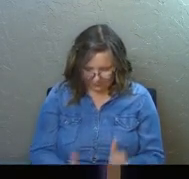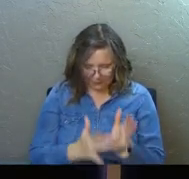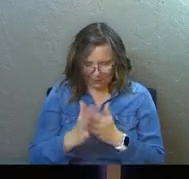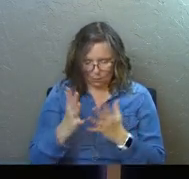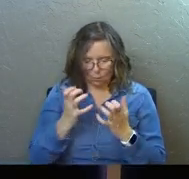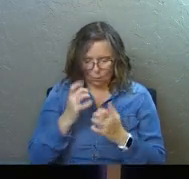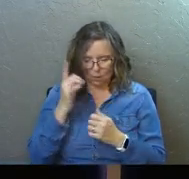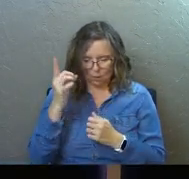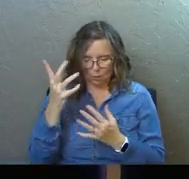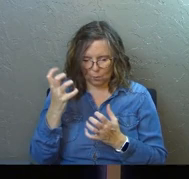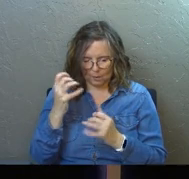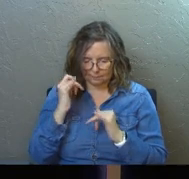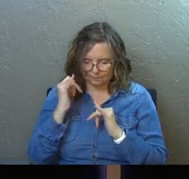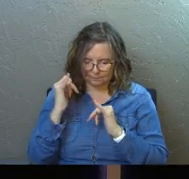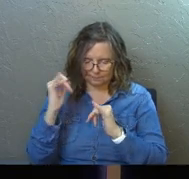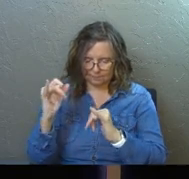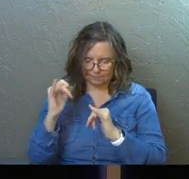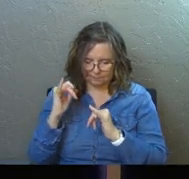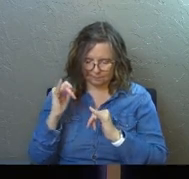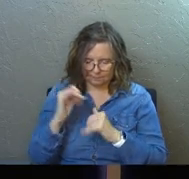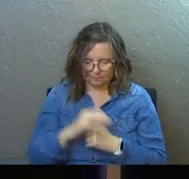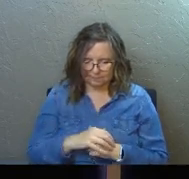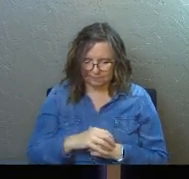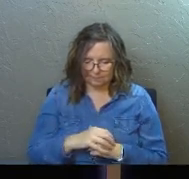Jesus, we want what you want.